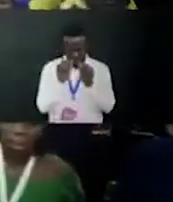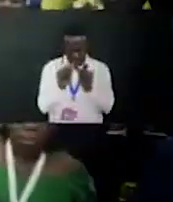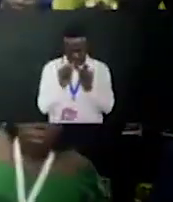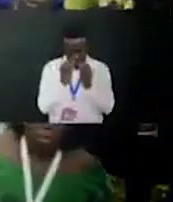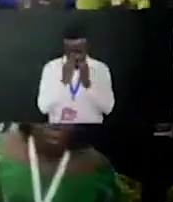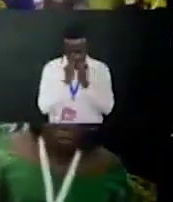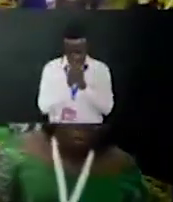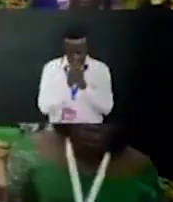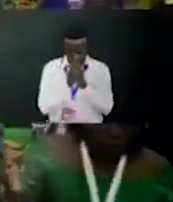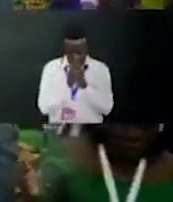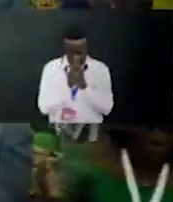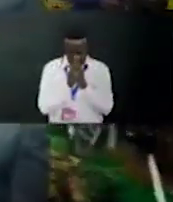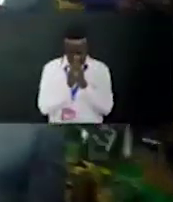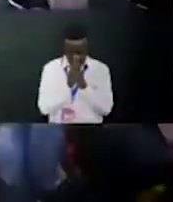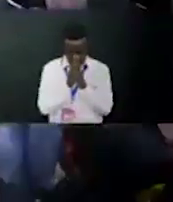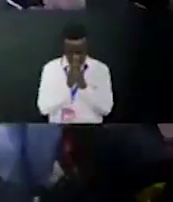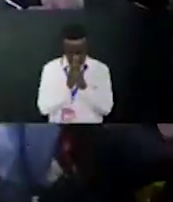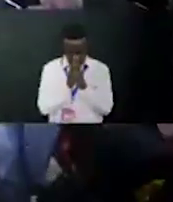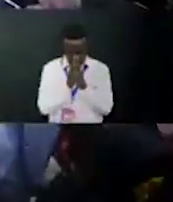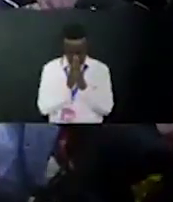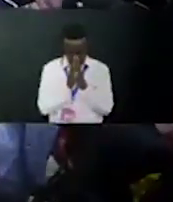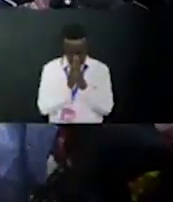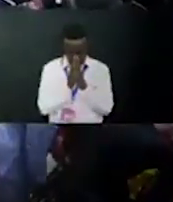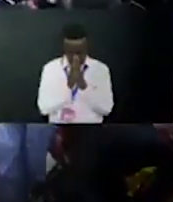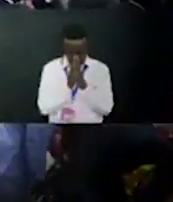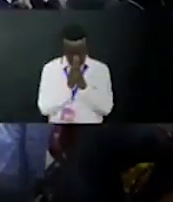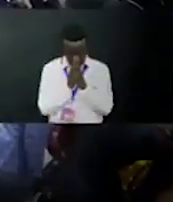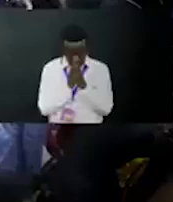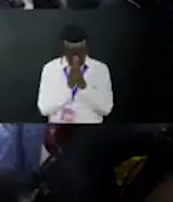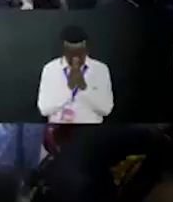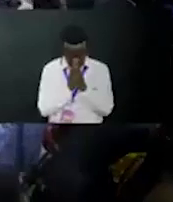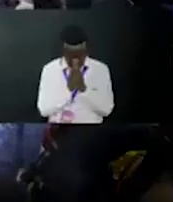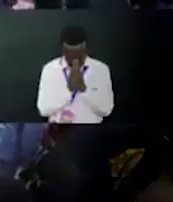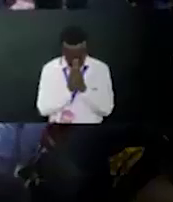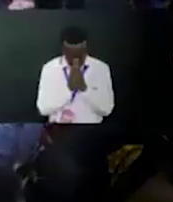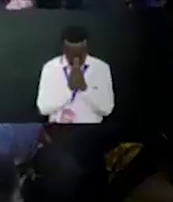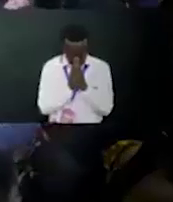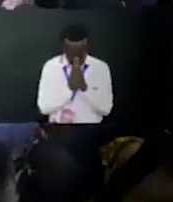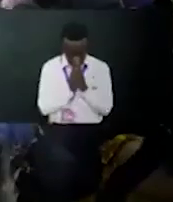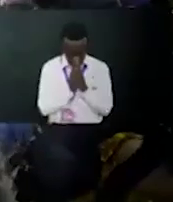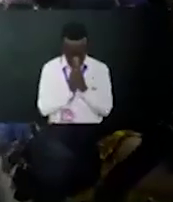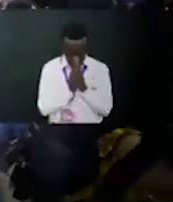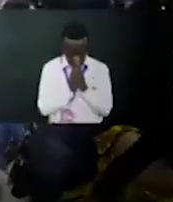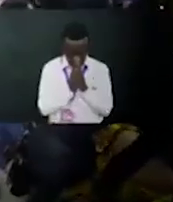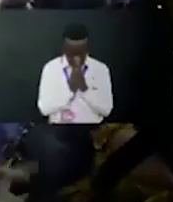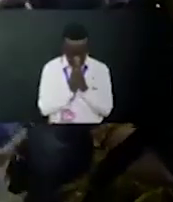Tarabaria, Ilamos, Sakaya Tarababa, Ilamos, Yensele,